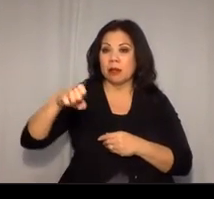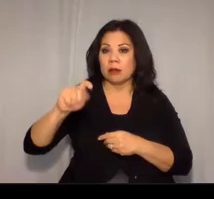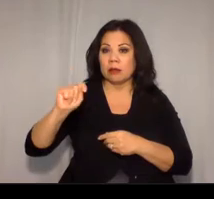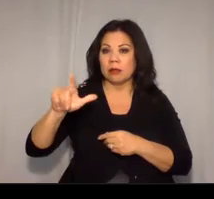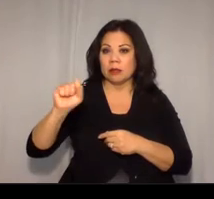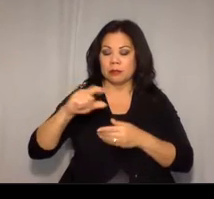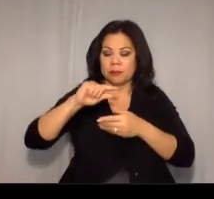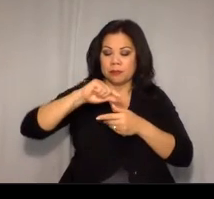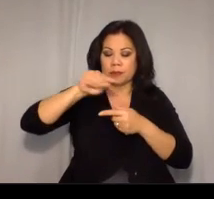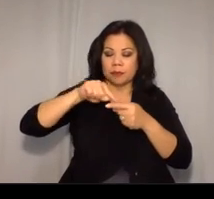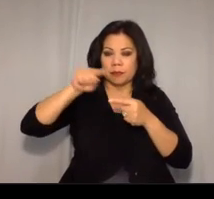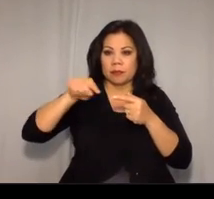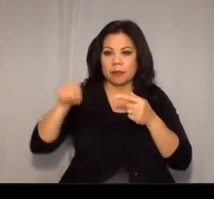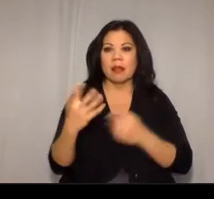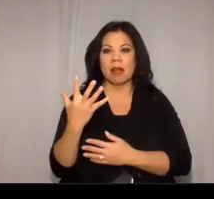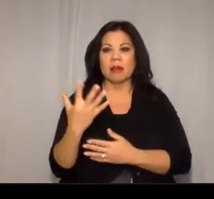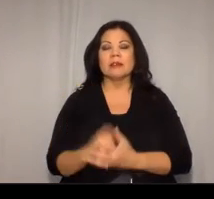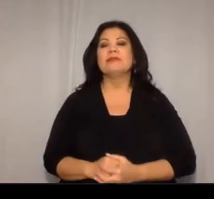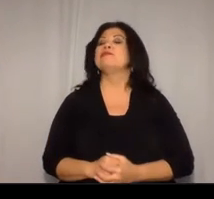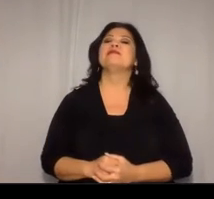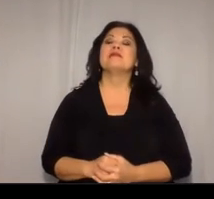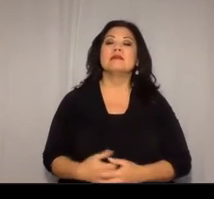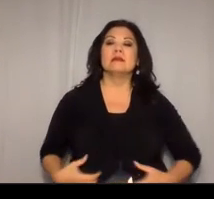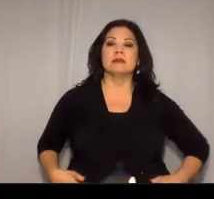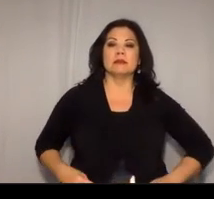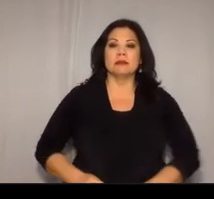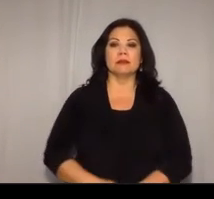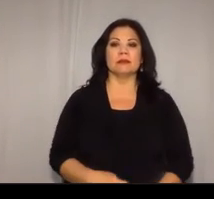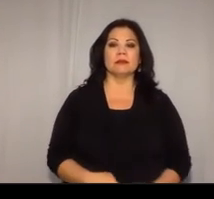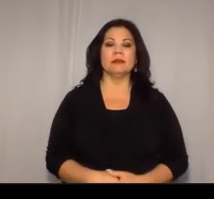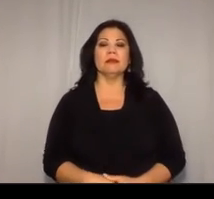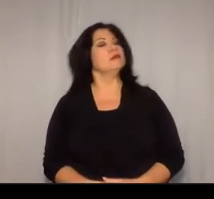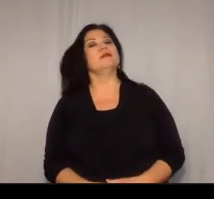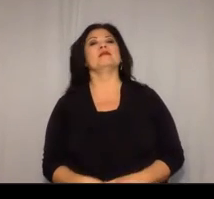5. Okie dokie. So, I'm